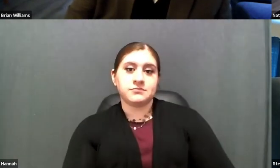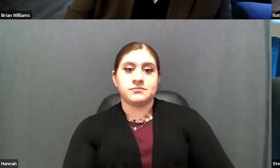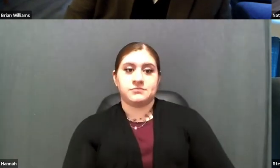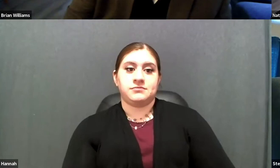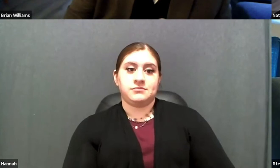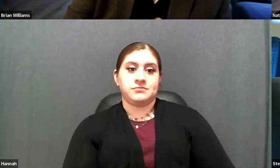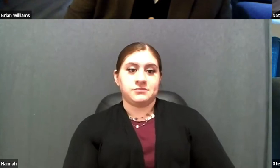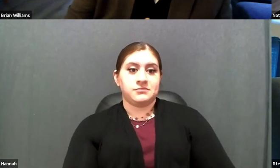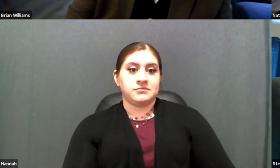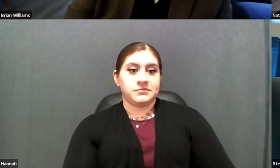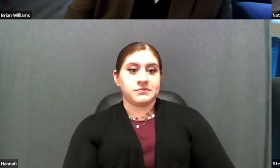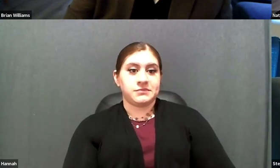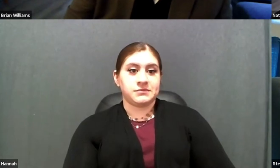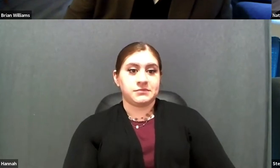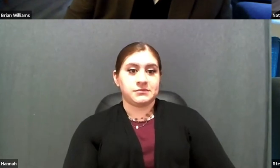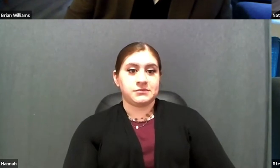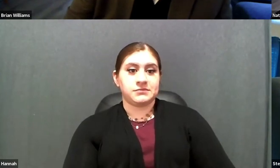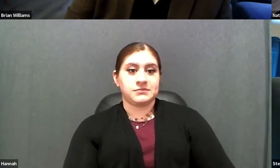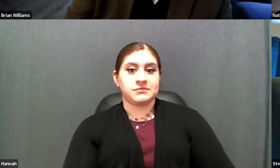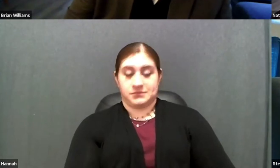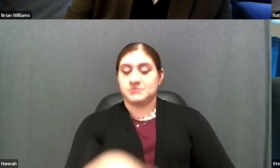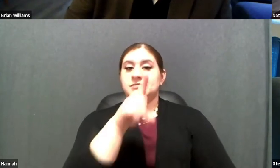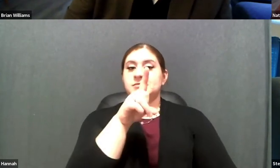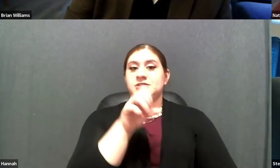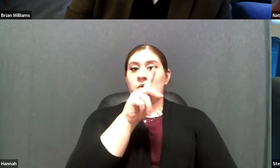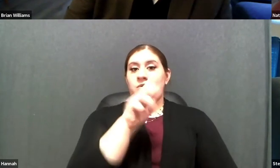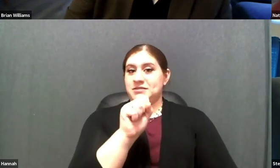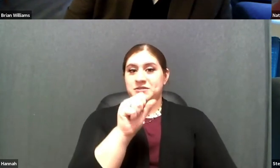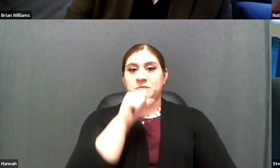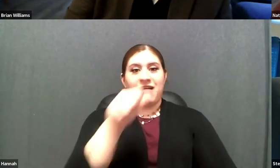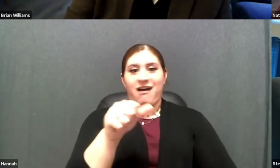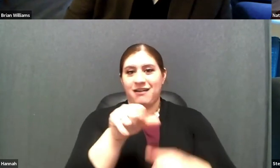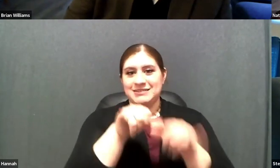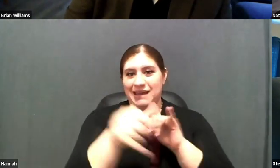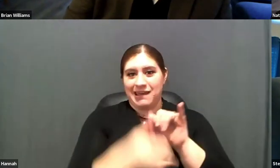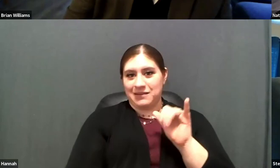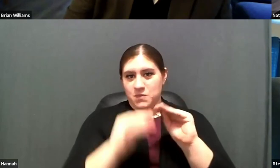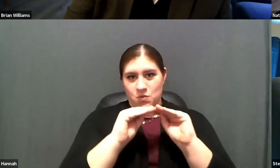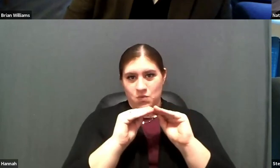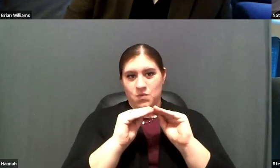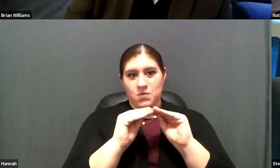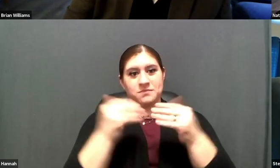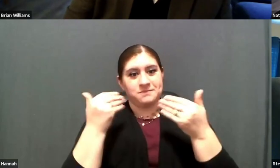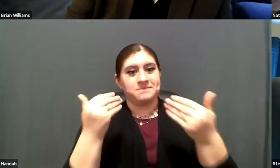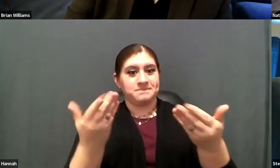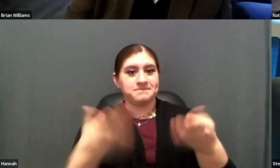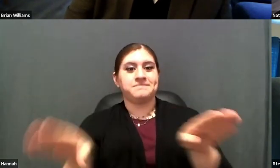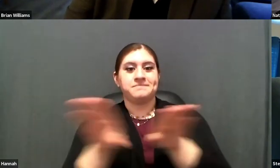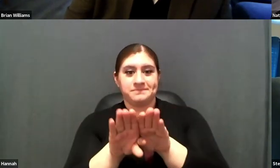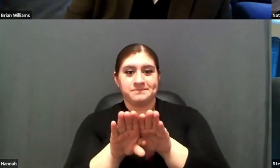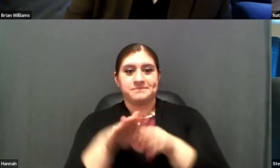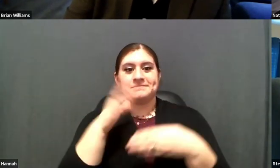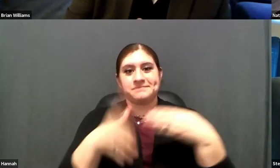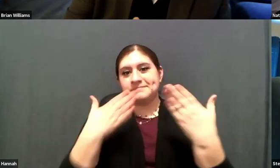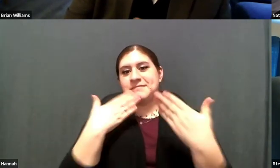agree. Well, Dr. Williams, we won't keep you any longer. We'll go ahead and end this. Thank